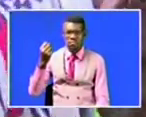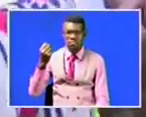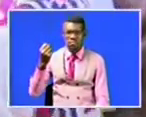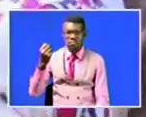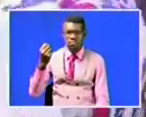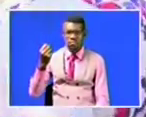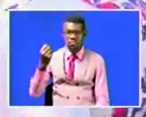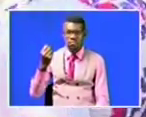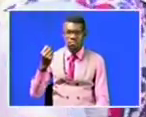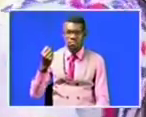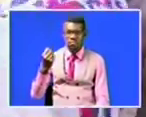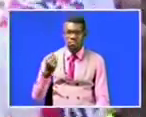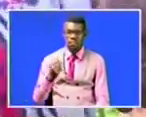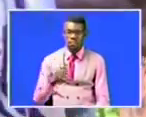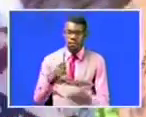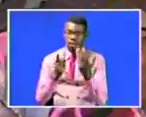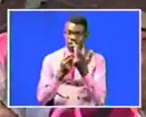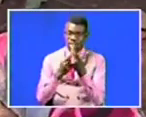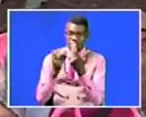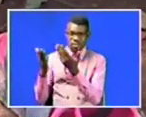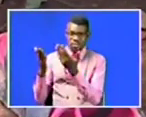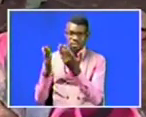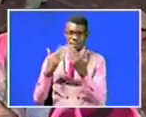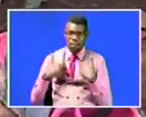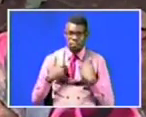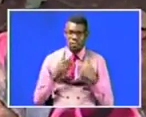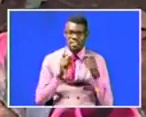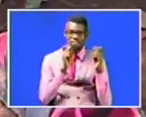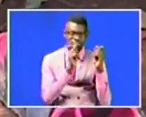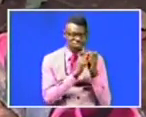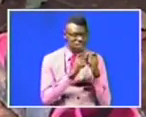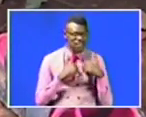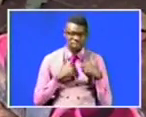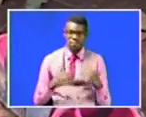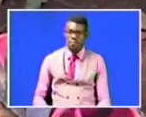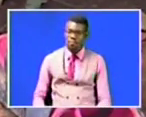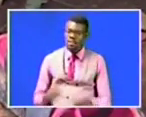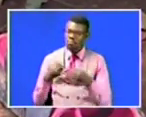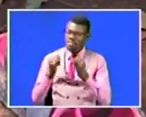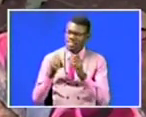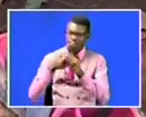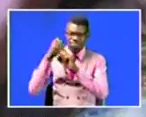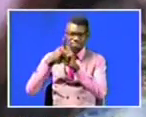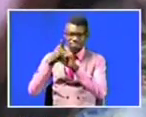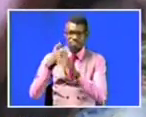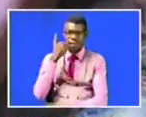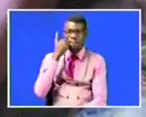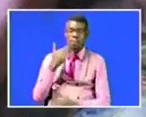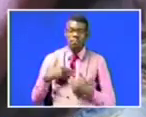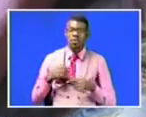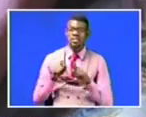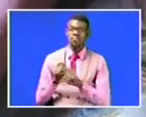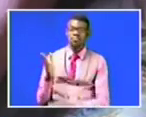Behind the alarming statistics are people who bear the pain and struggle of fighting this disease. People like